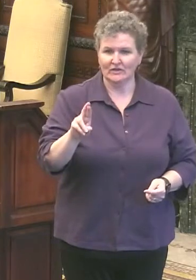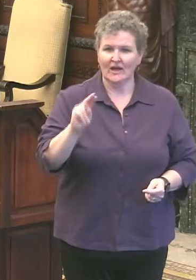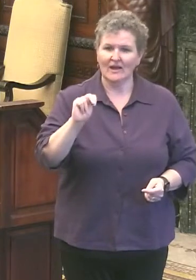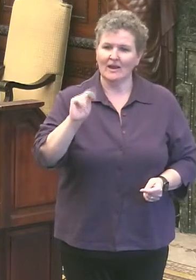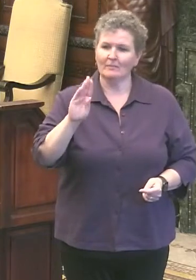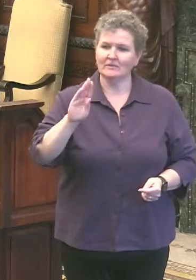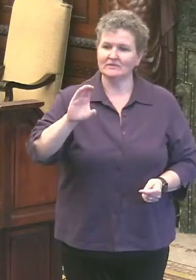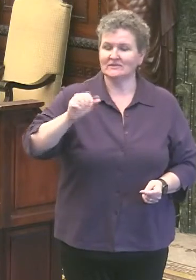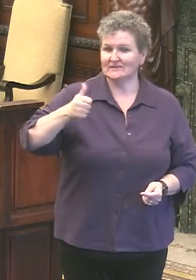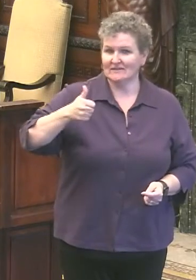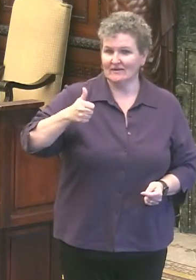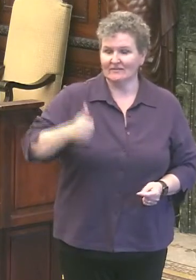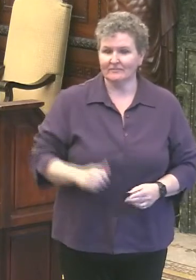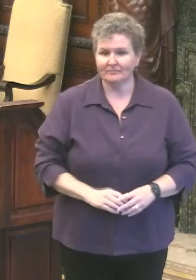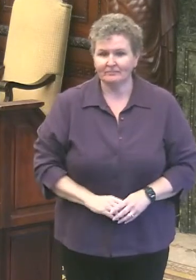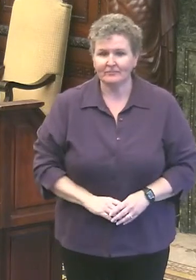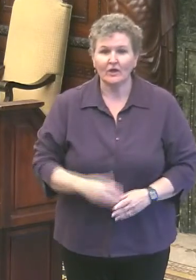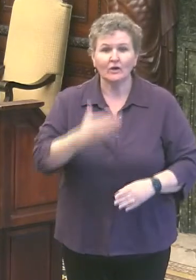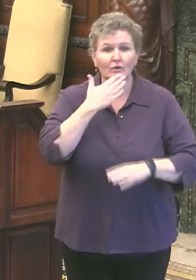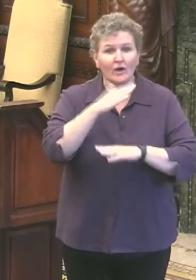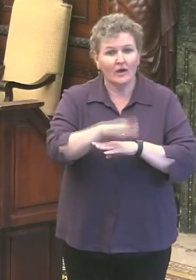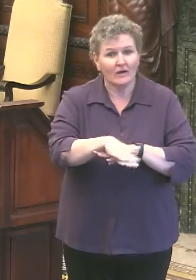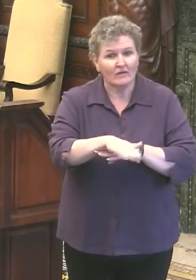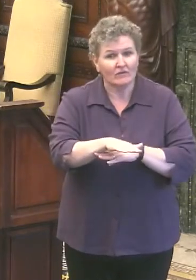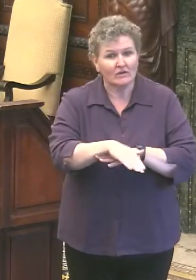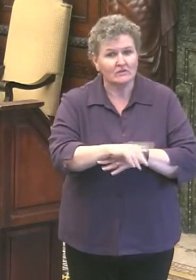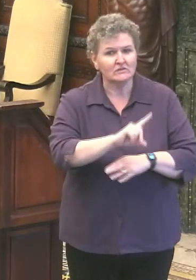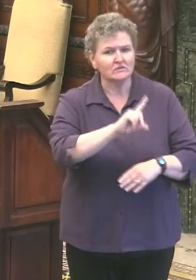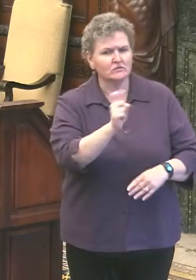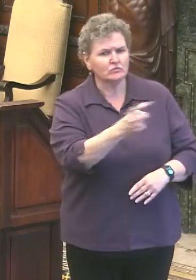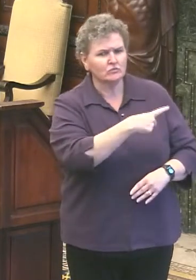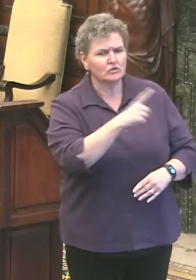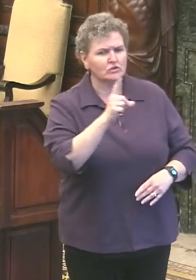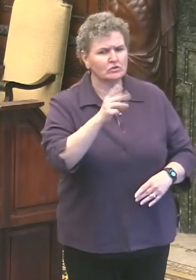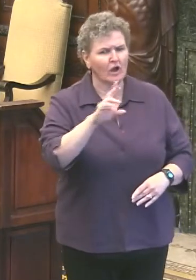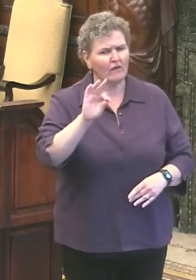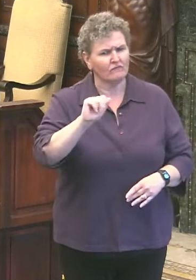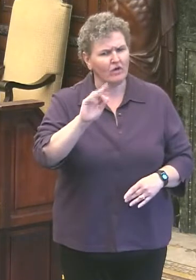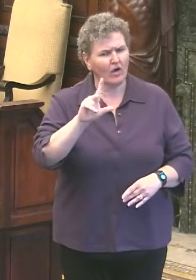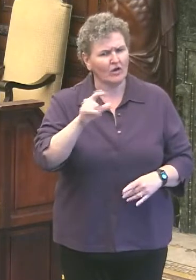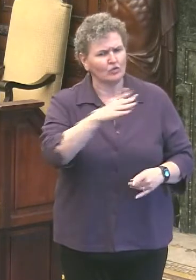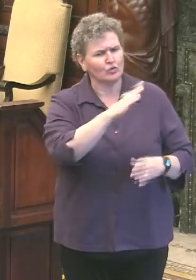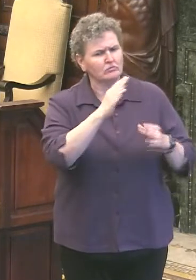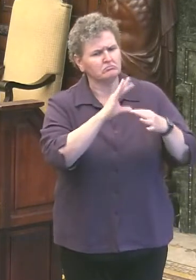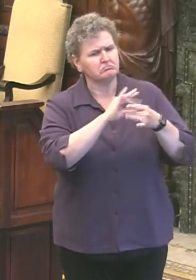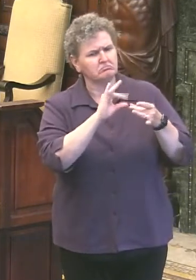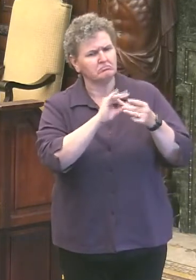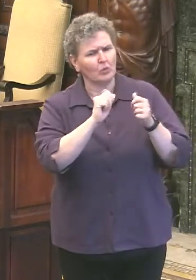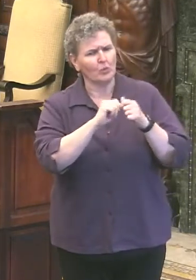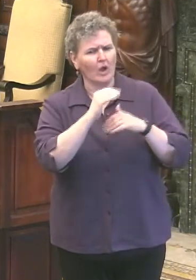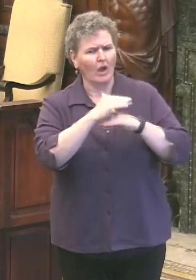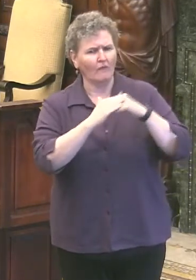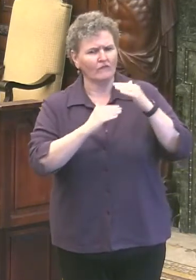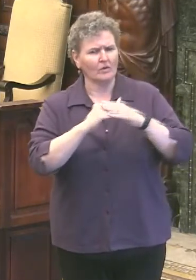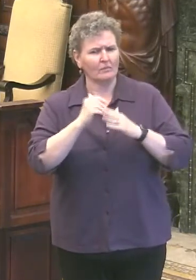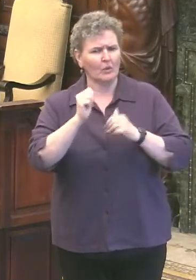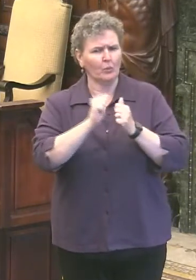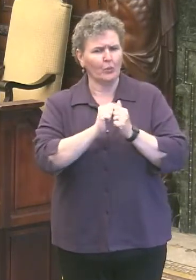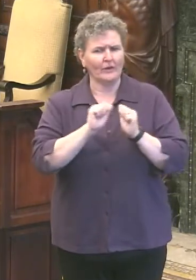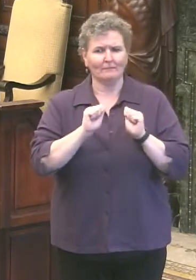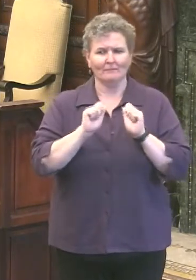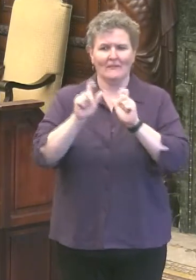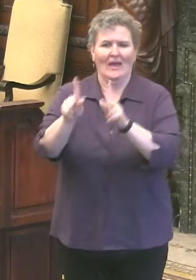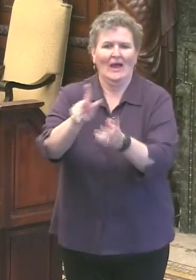Good afternoon, everybody. Dr. Farley, can you talk a little bit about your level of comfort with kids returning to school by taking the